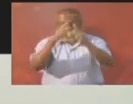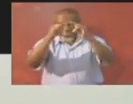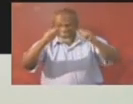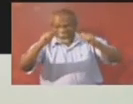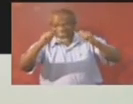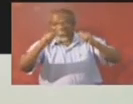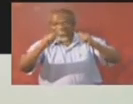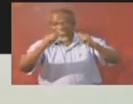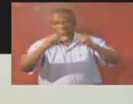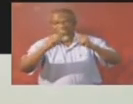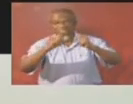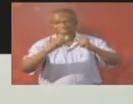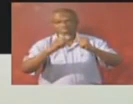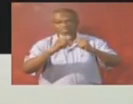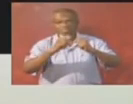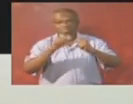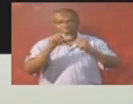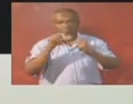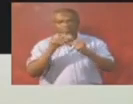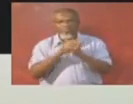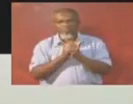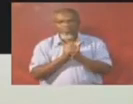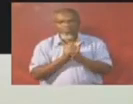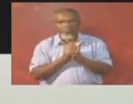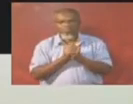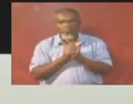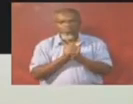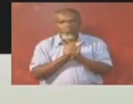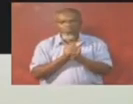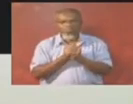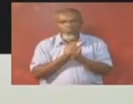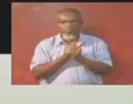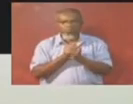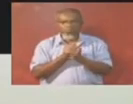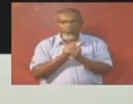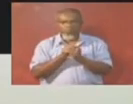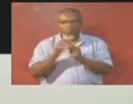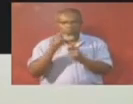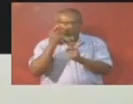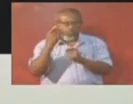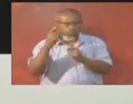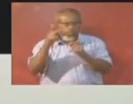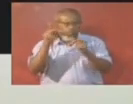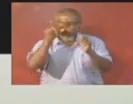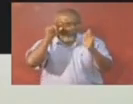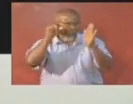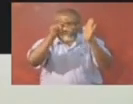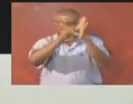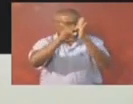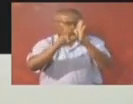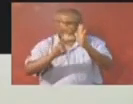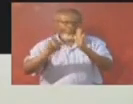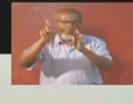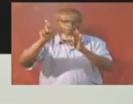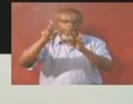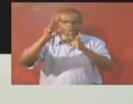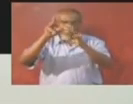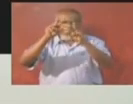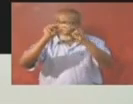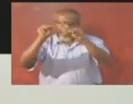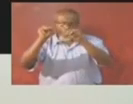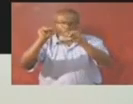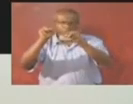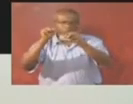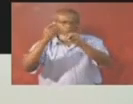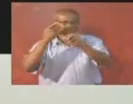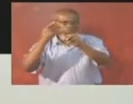very dark spot on the top left in one of the maps, and he said it was mapped to a facility, not to the person's home.